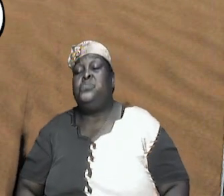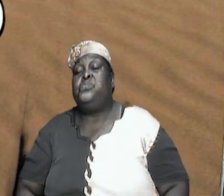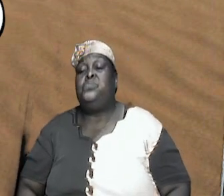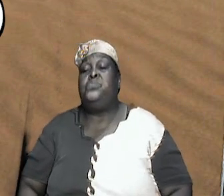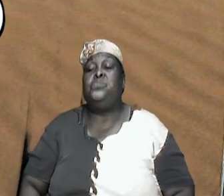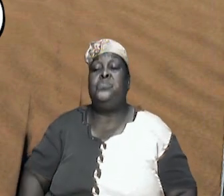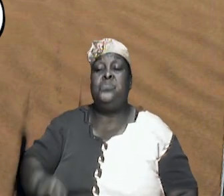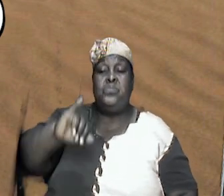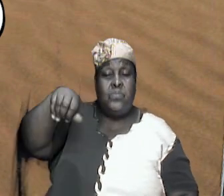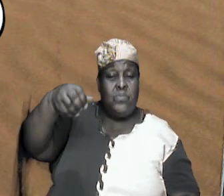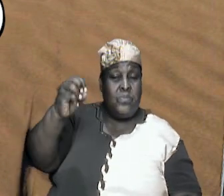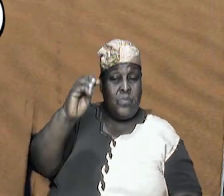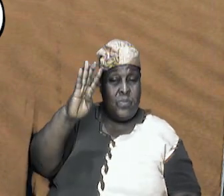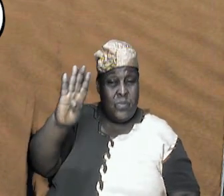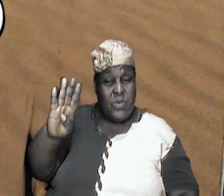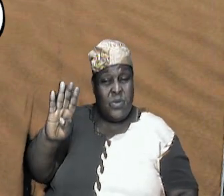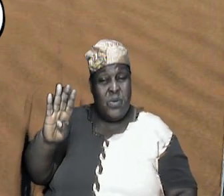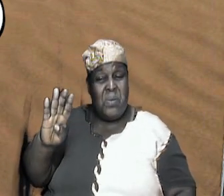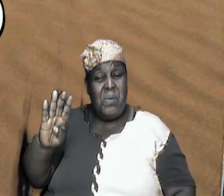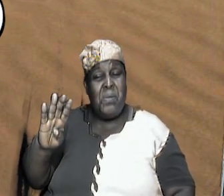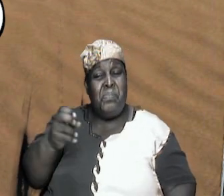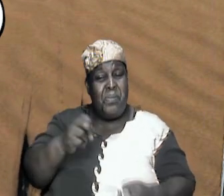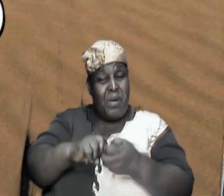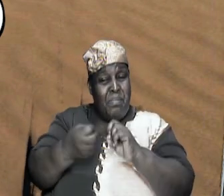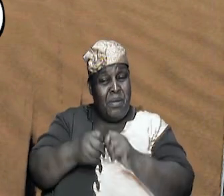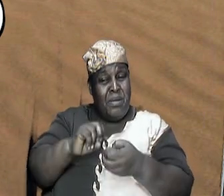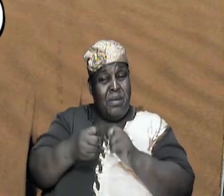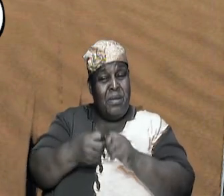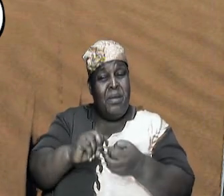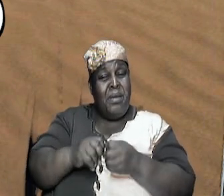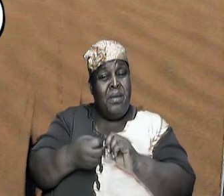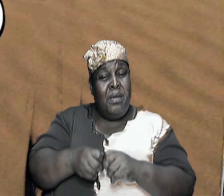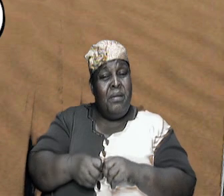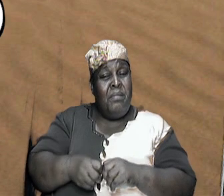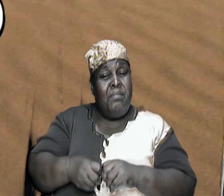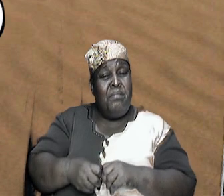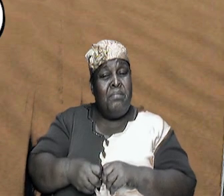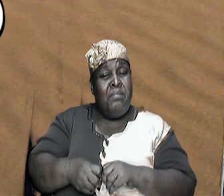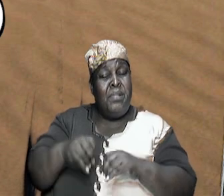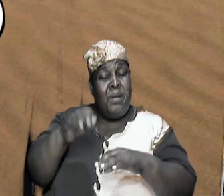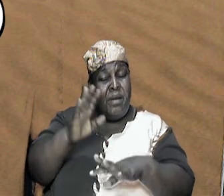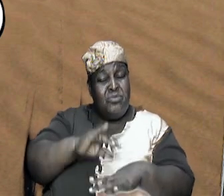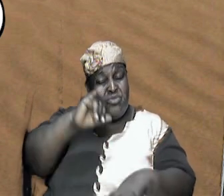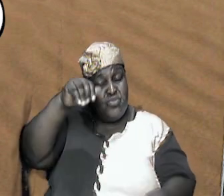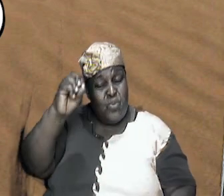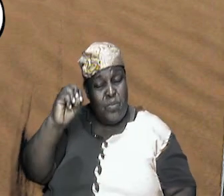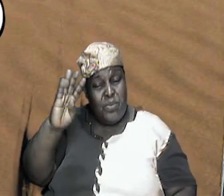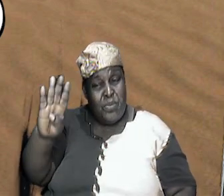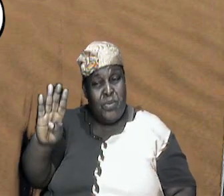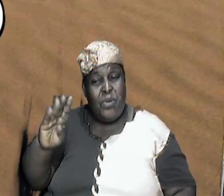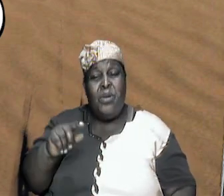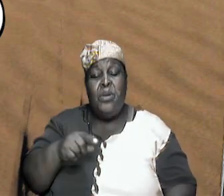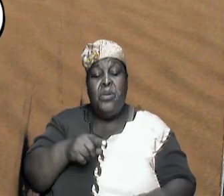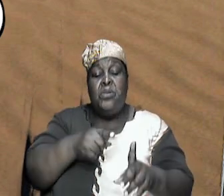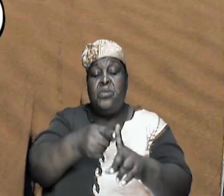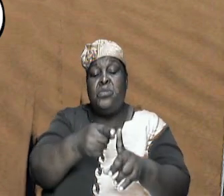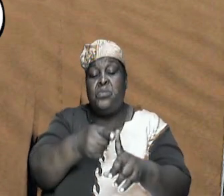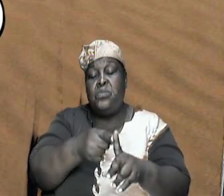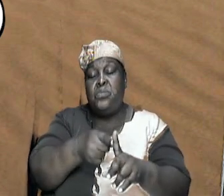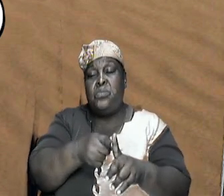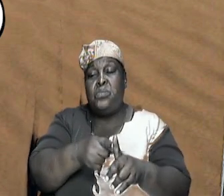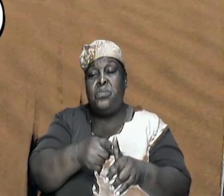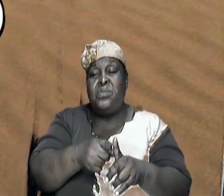when Job's calamity came upon him, you know, the Bible mentioned that he, you